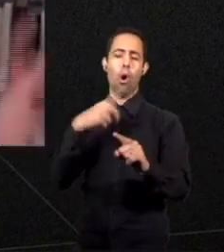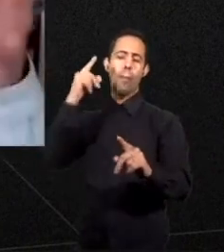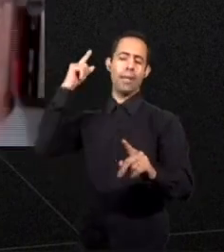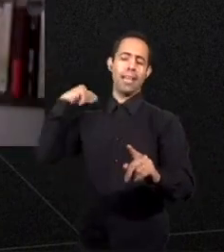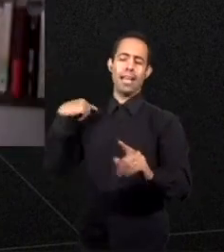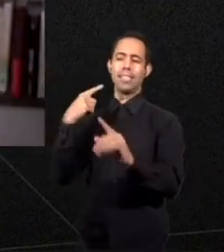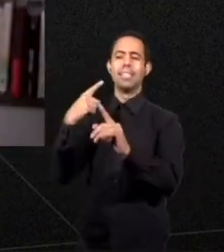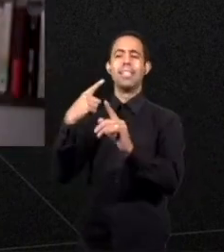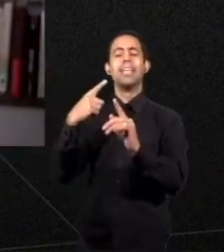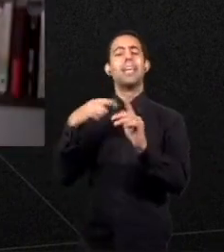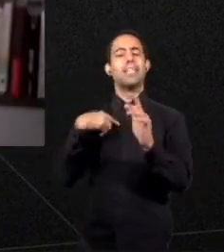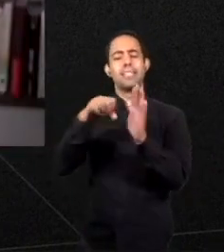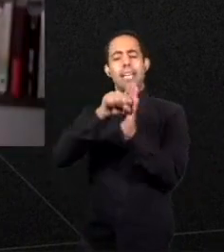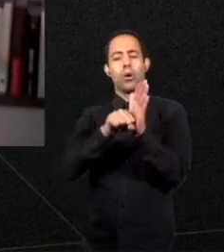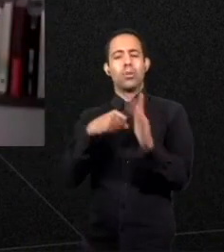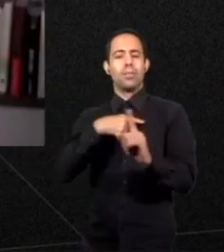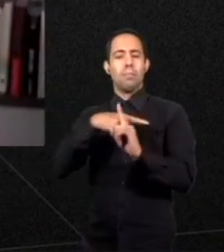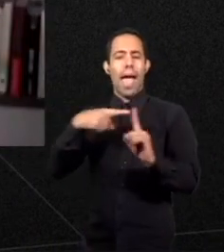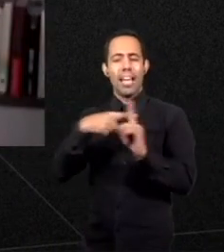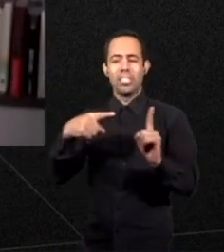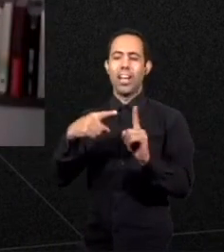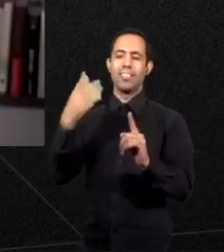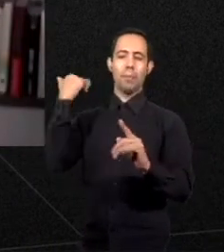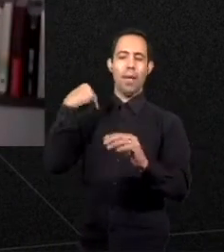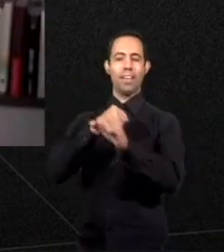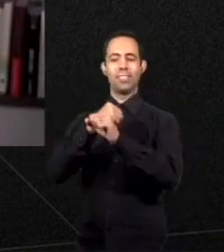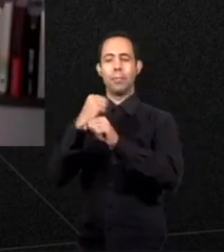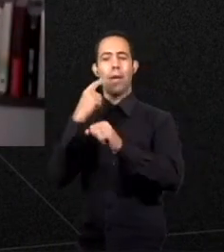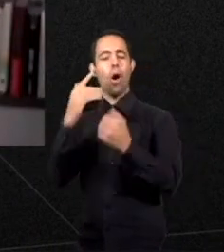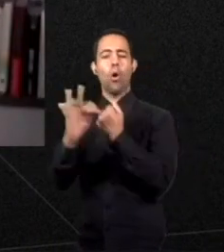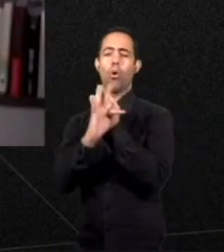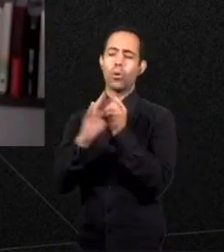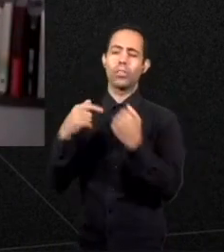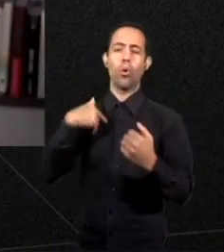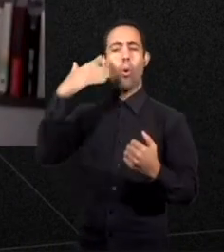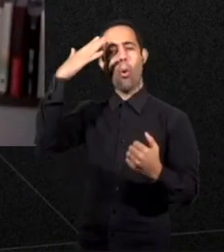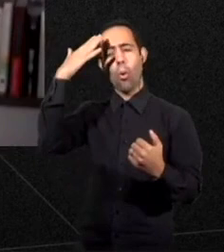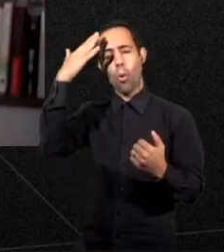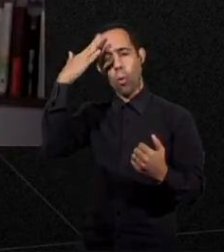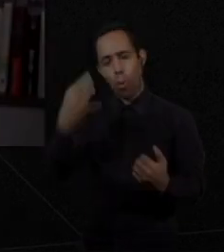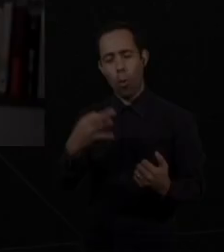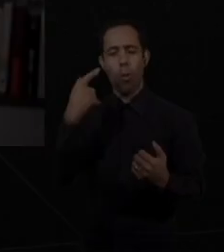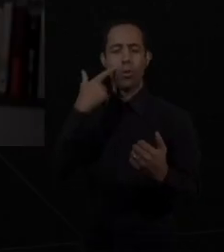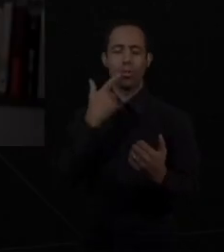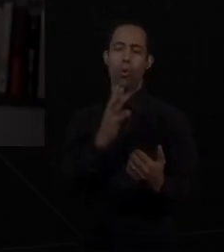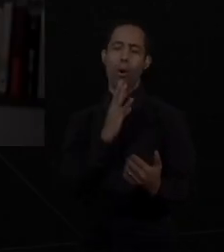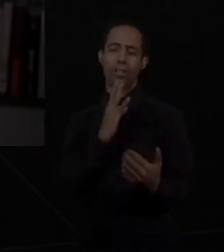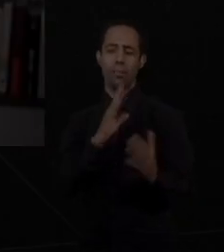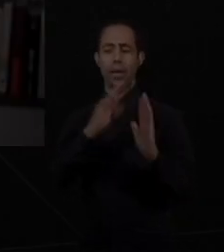We have the tools, we have the knowledge, but we don't have the political wisdom.